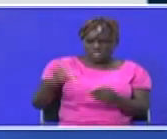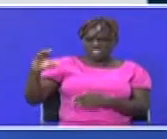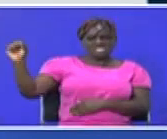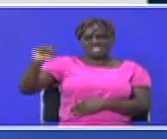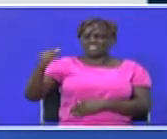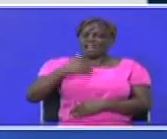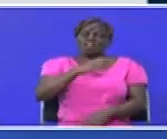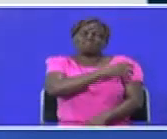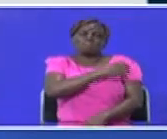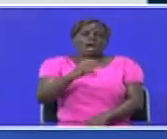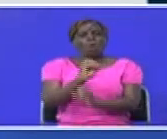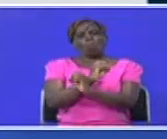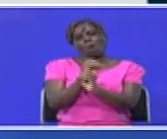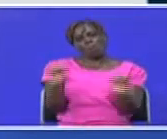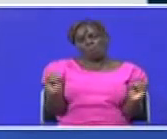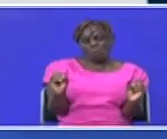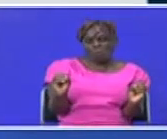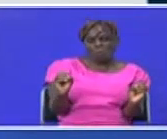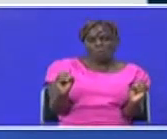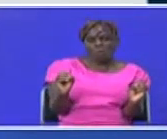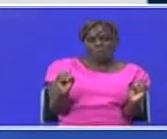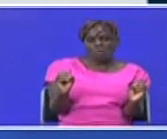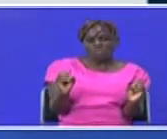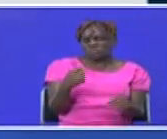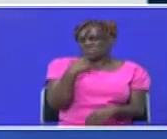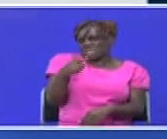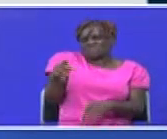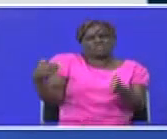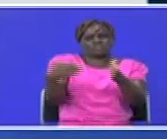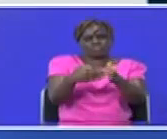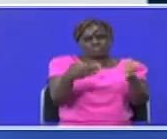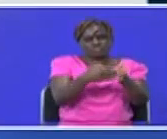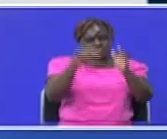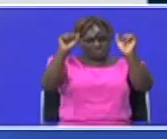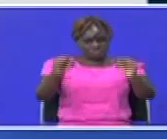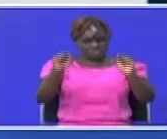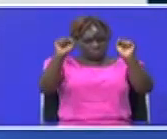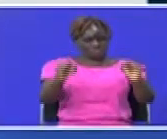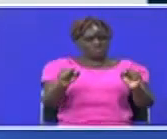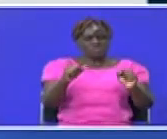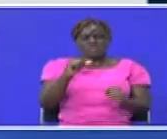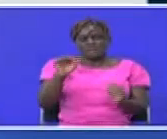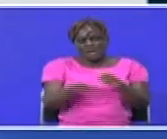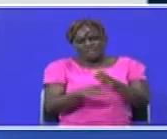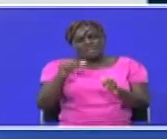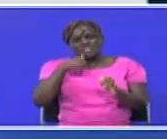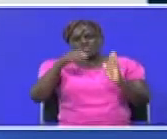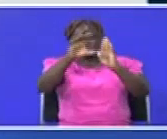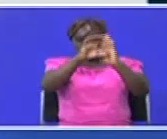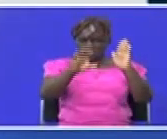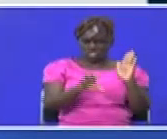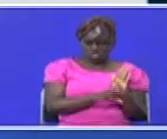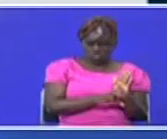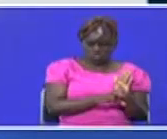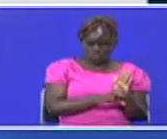has no powers, real or imagined, to purport to prohibit any demonstrations under the new constitutional